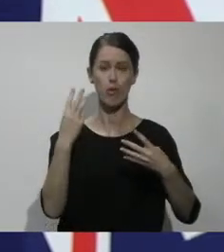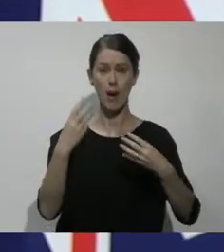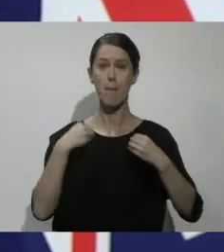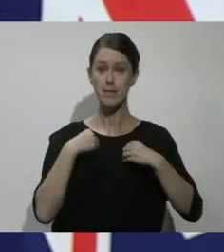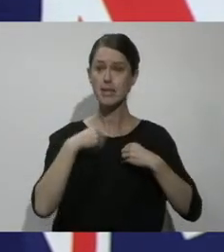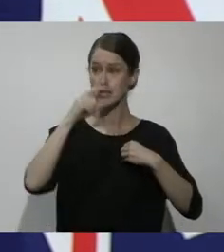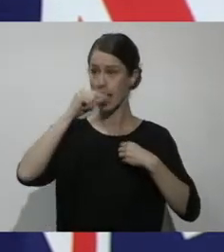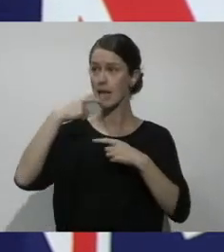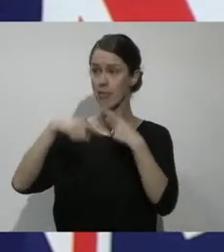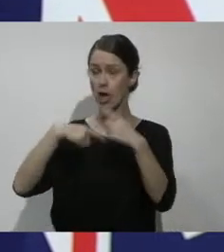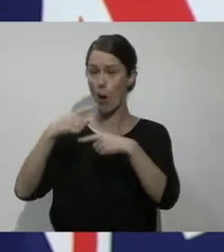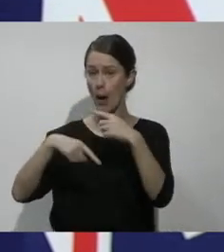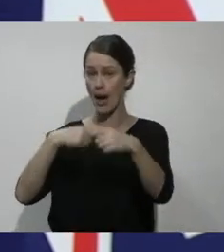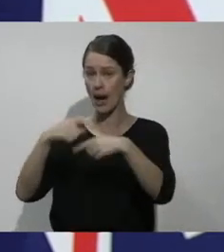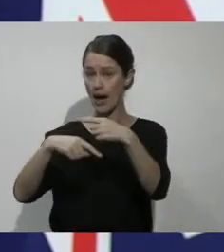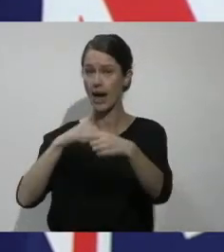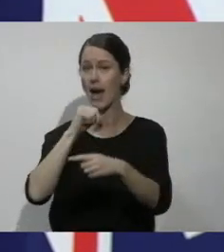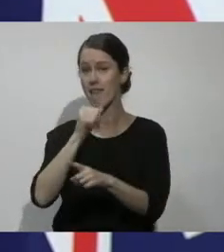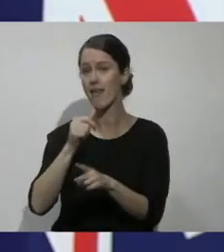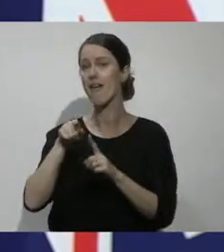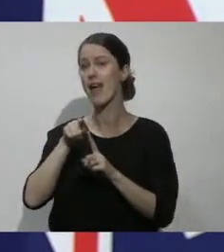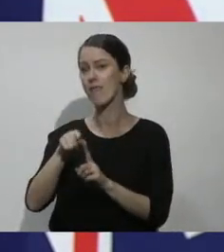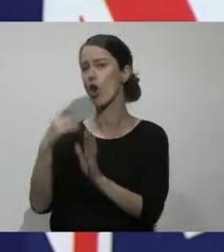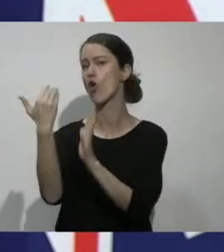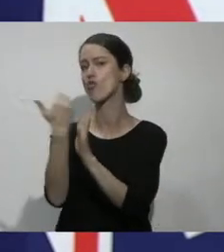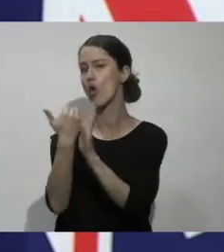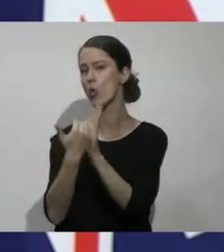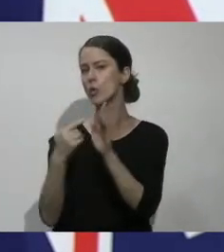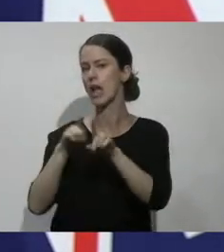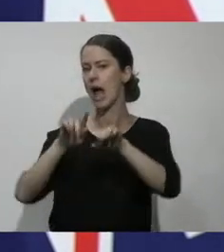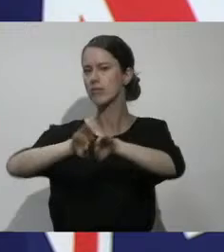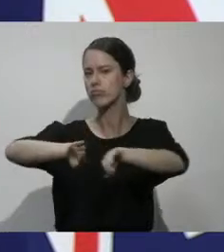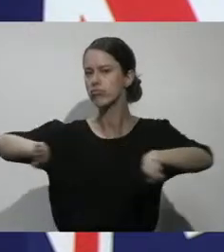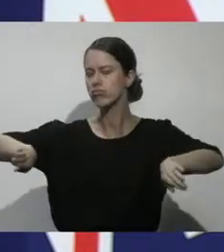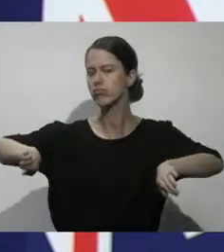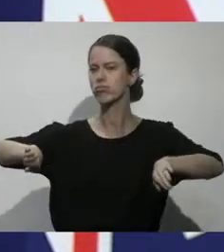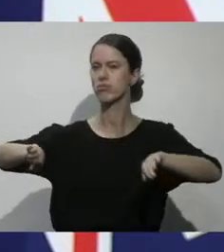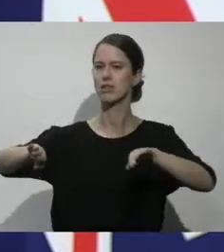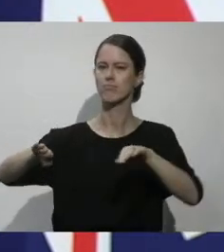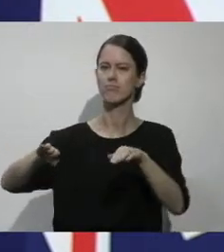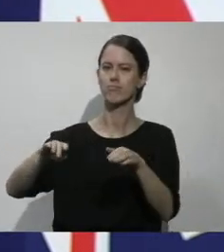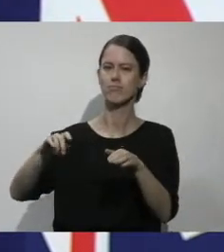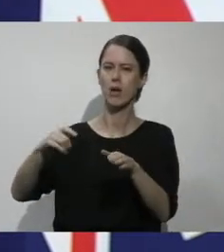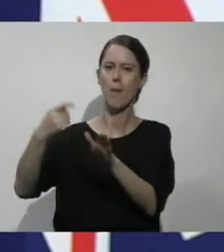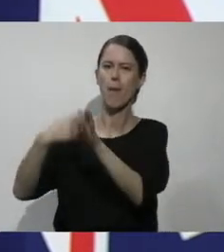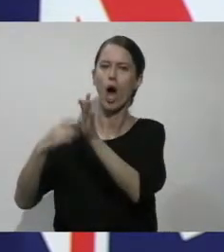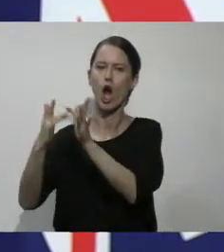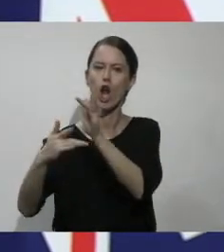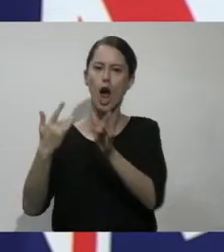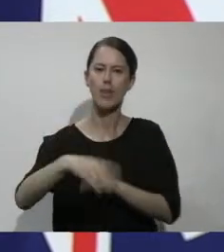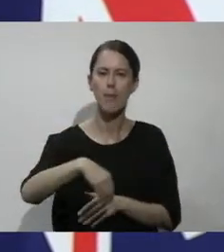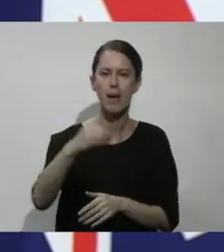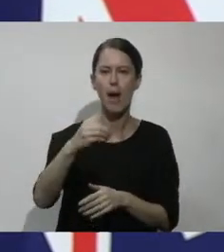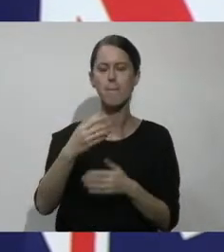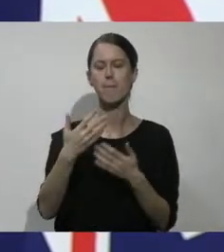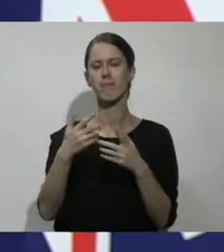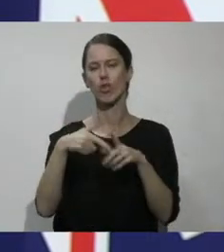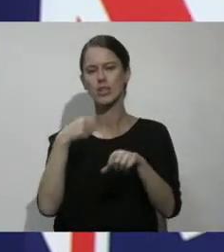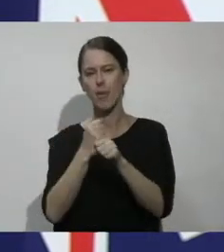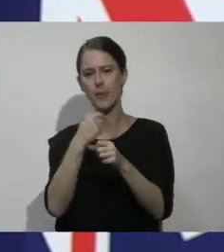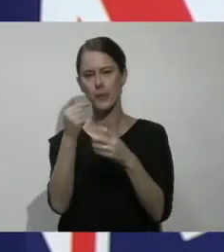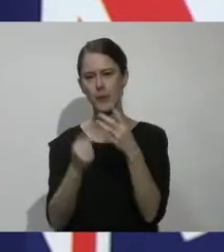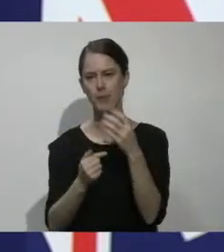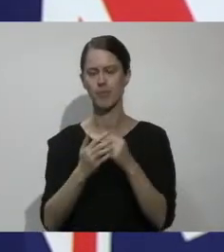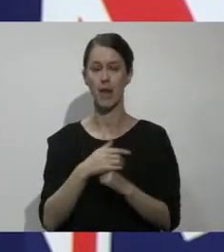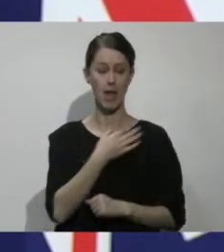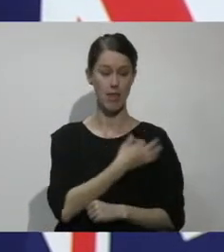can operate as long as it's safe to do so. And so there is, as you know, a lot of economic activity in Auckland. Mayor Goff keeps undertaking interviews